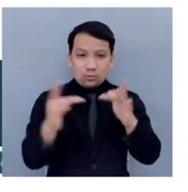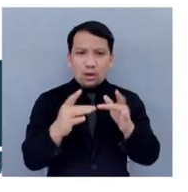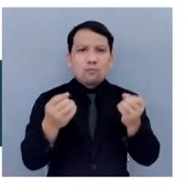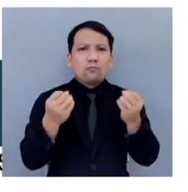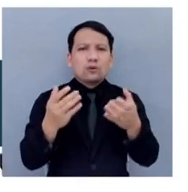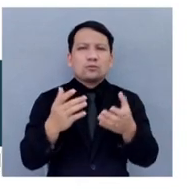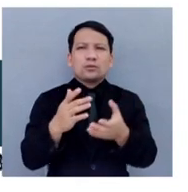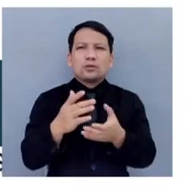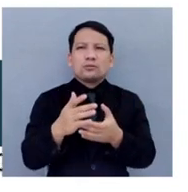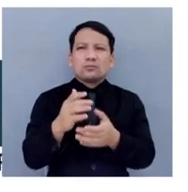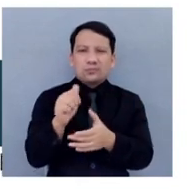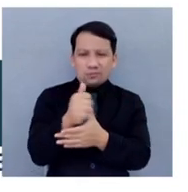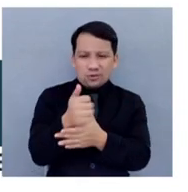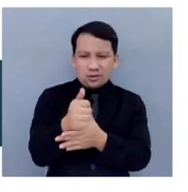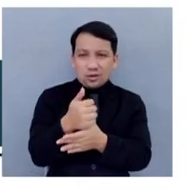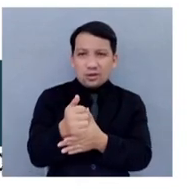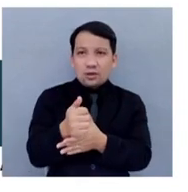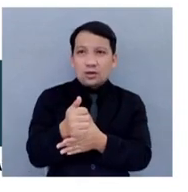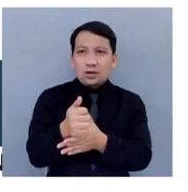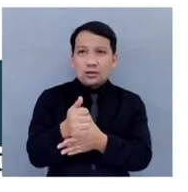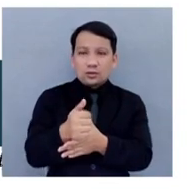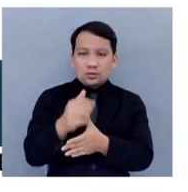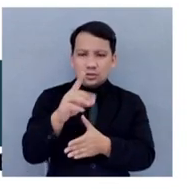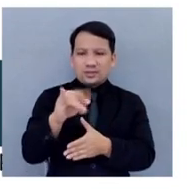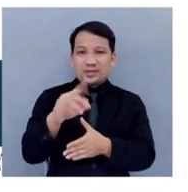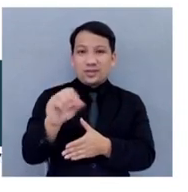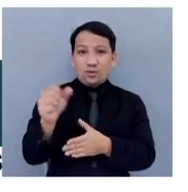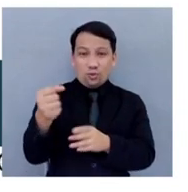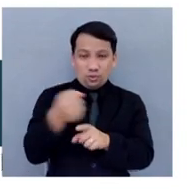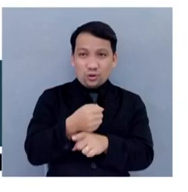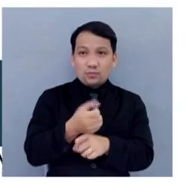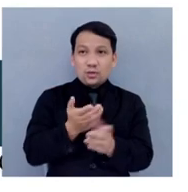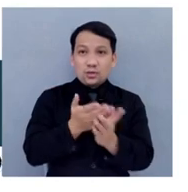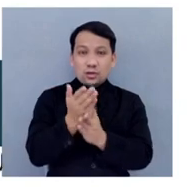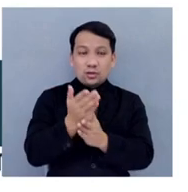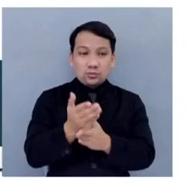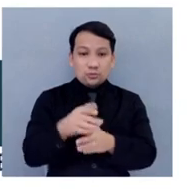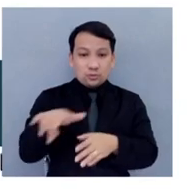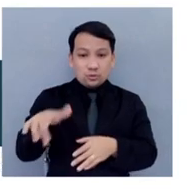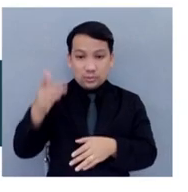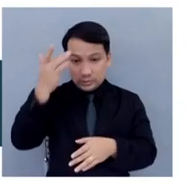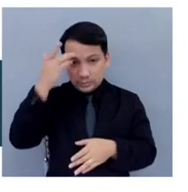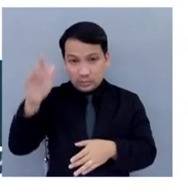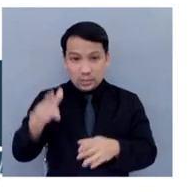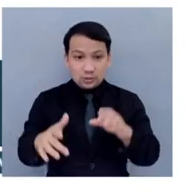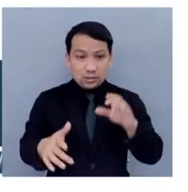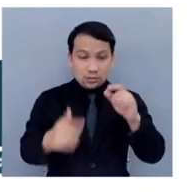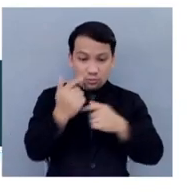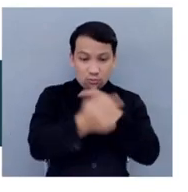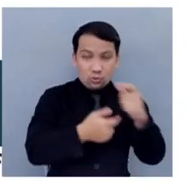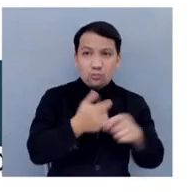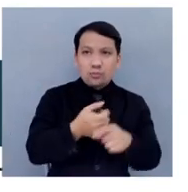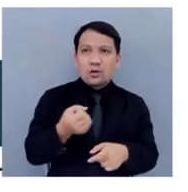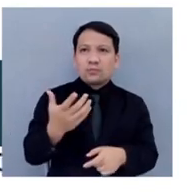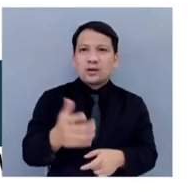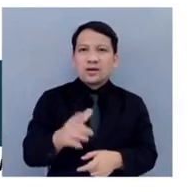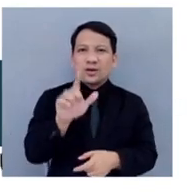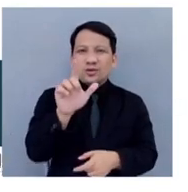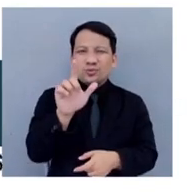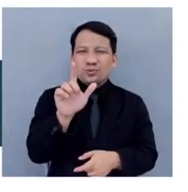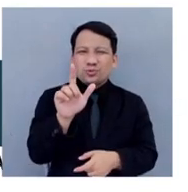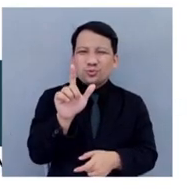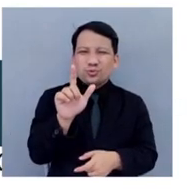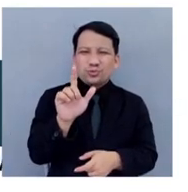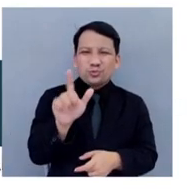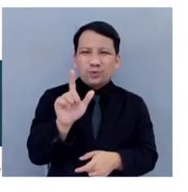the average calls from Dito that can get through to a Smart or Globe line is only maybe 20 calls out